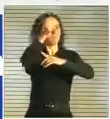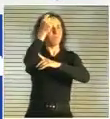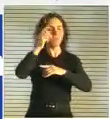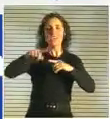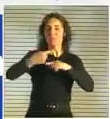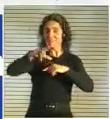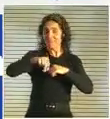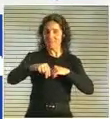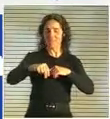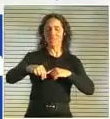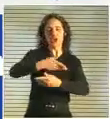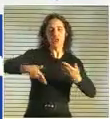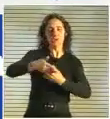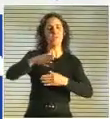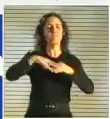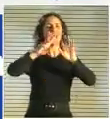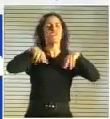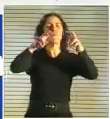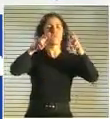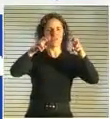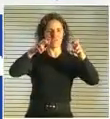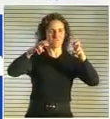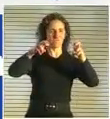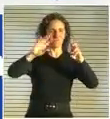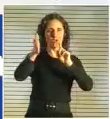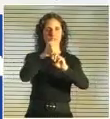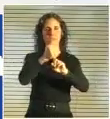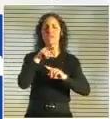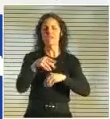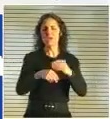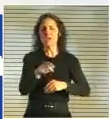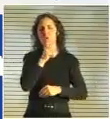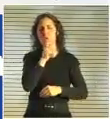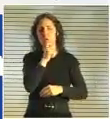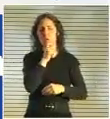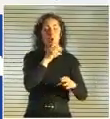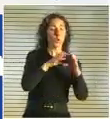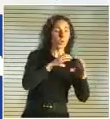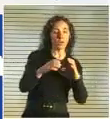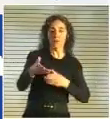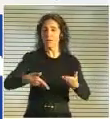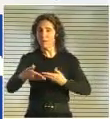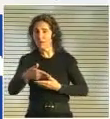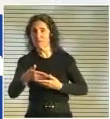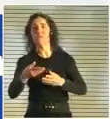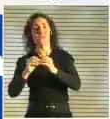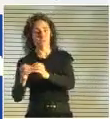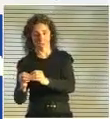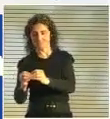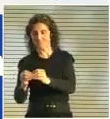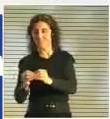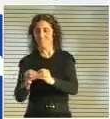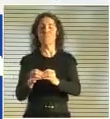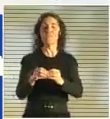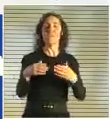And the way we do this, communicate, collaborate, act, science-based action, communication both within the group